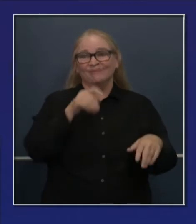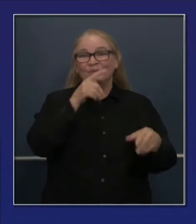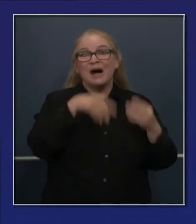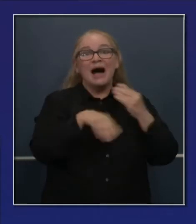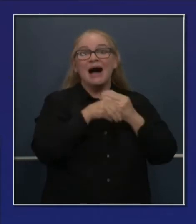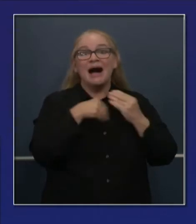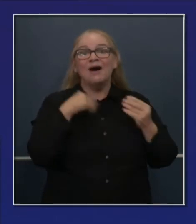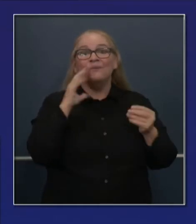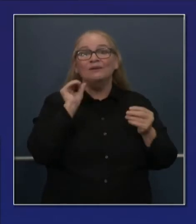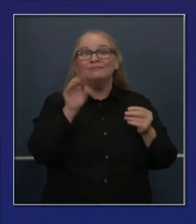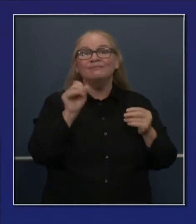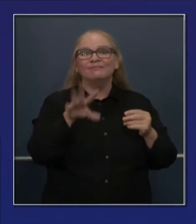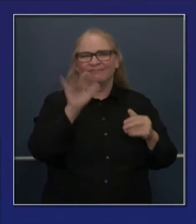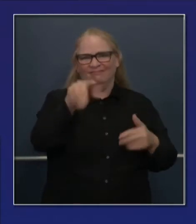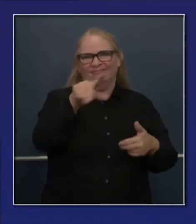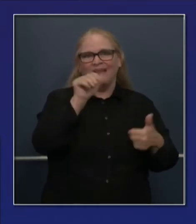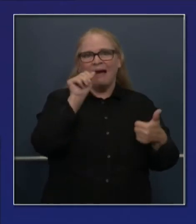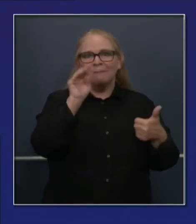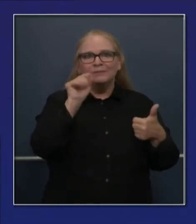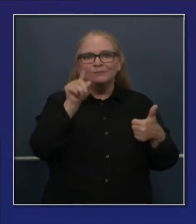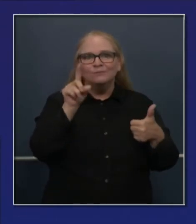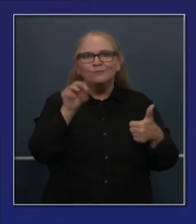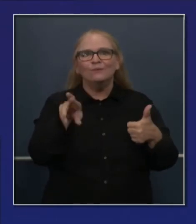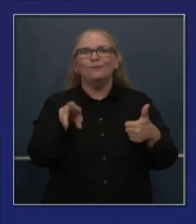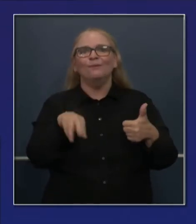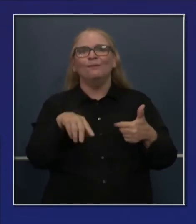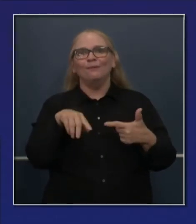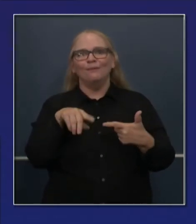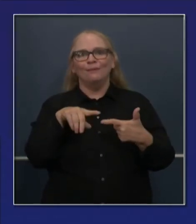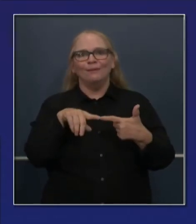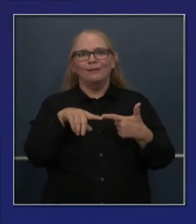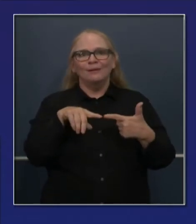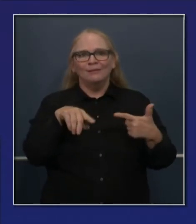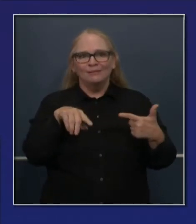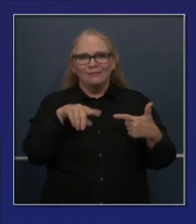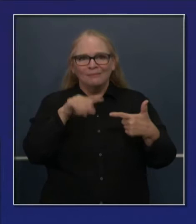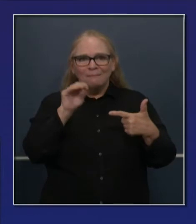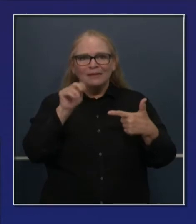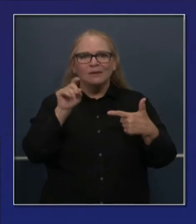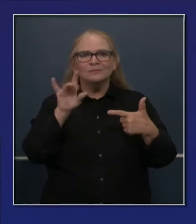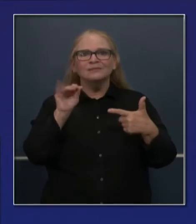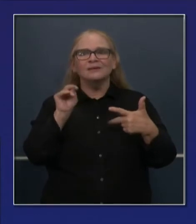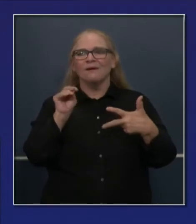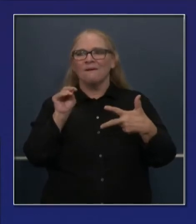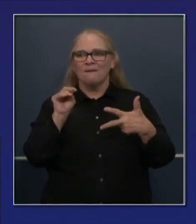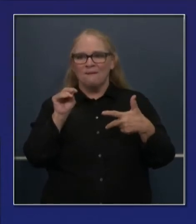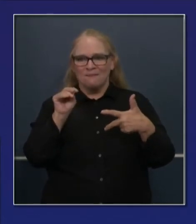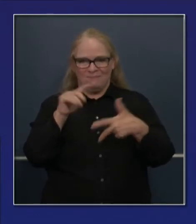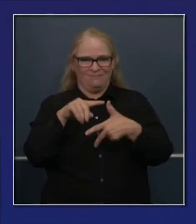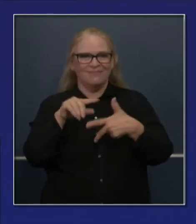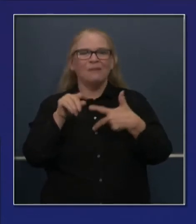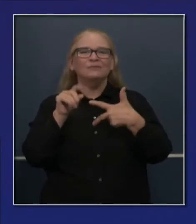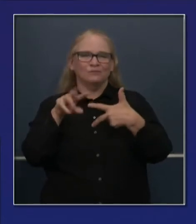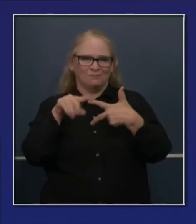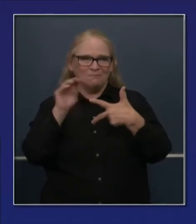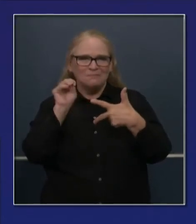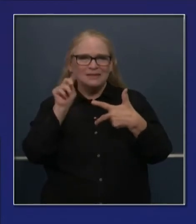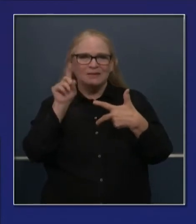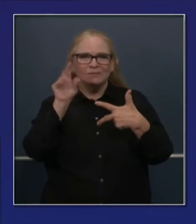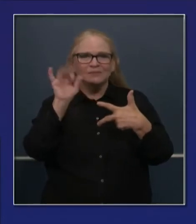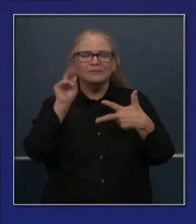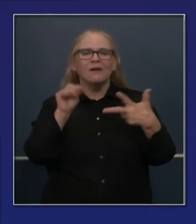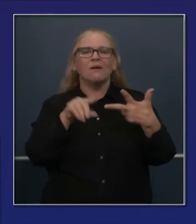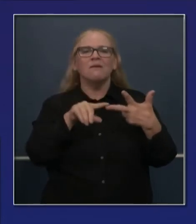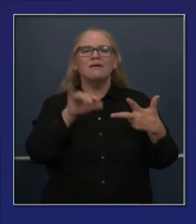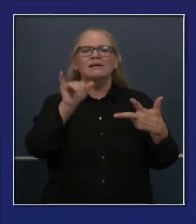county was removed. You'll see that Amador and Mendocino counties were added, and this is the first in